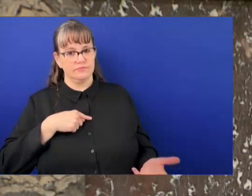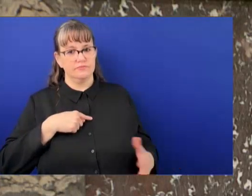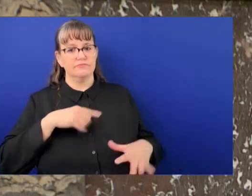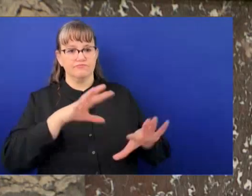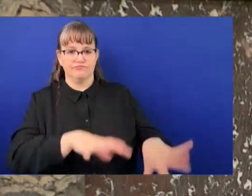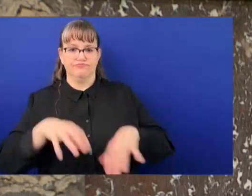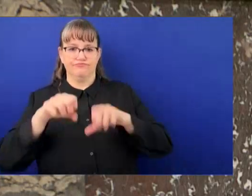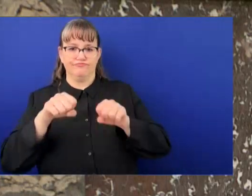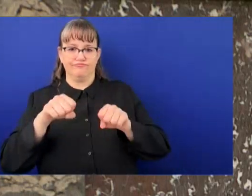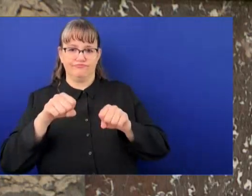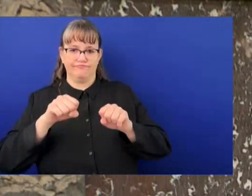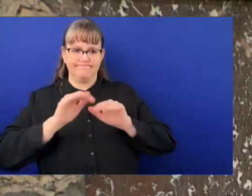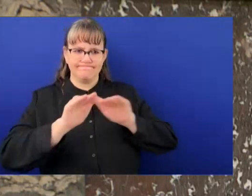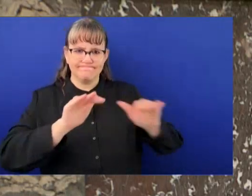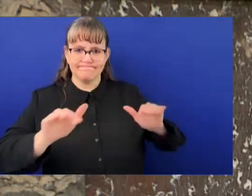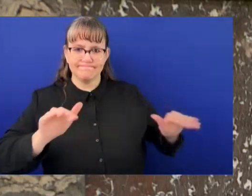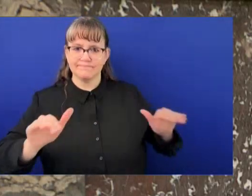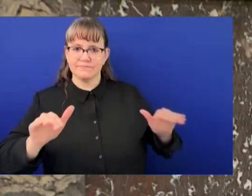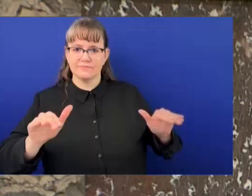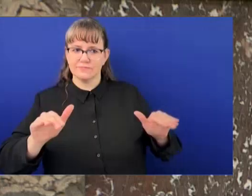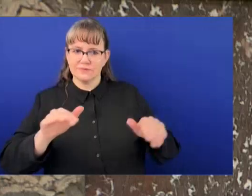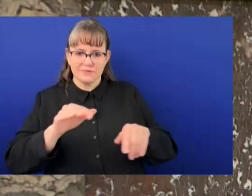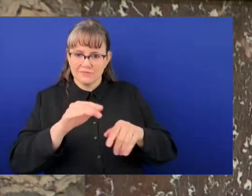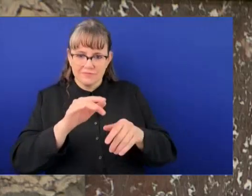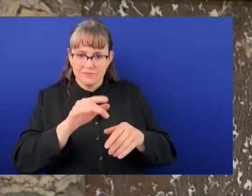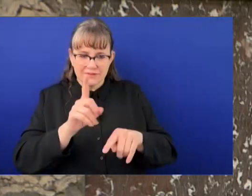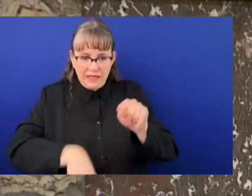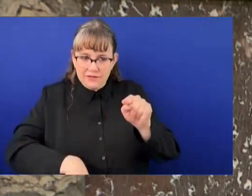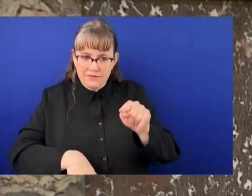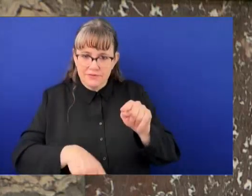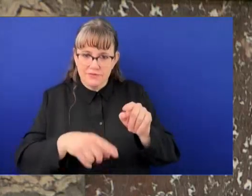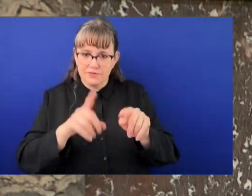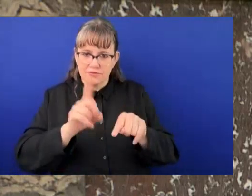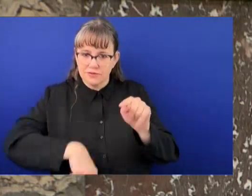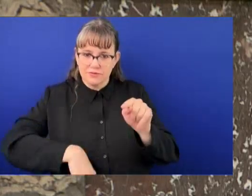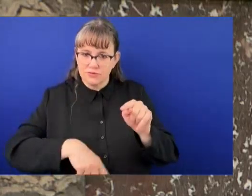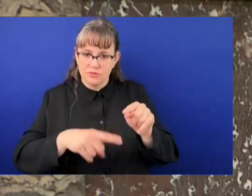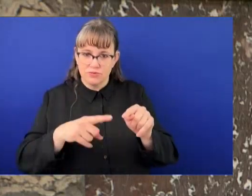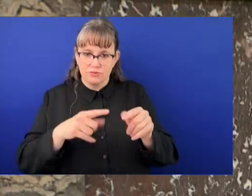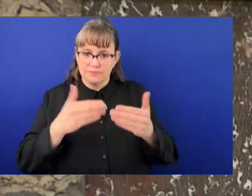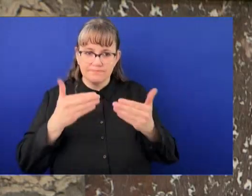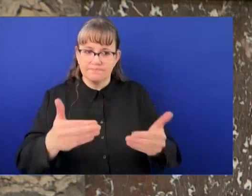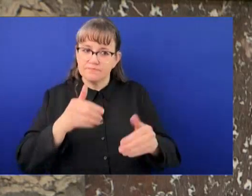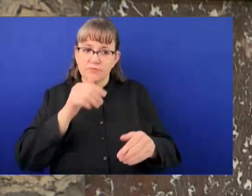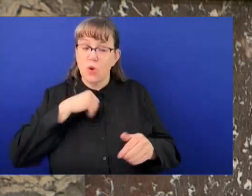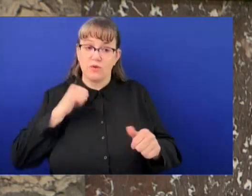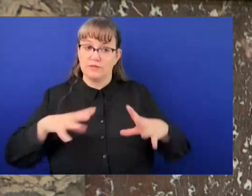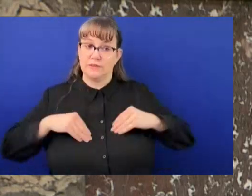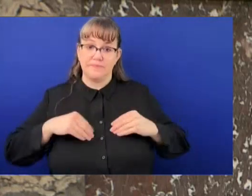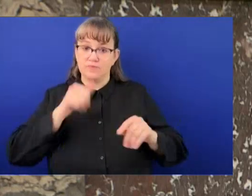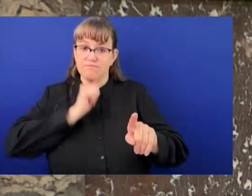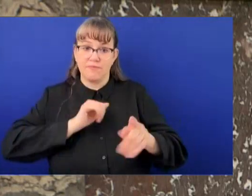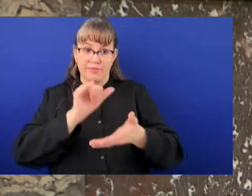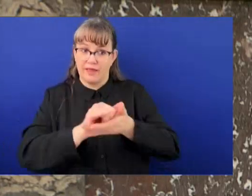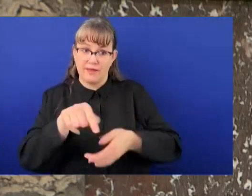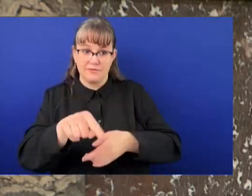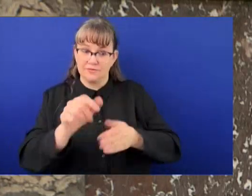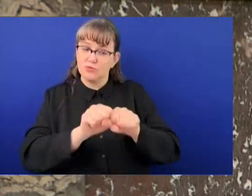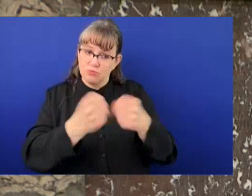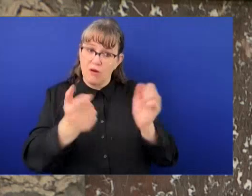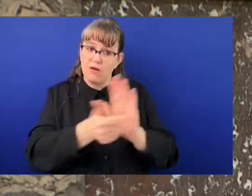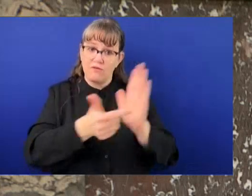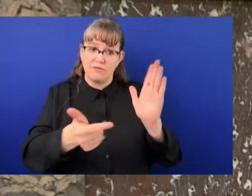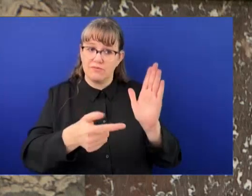broken. If you do so, your funding will be cut off and we'll support police in any prosecutions. It's a very bright line. It will continue to be a bright line, Honourable